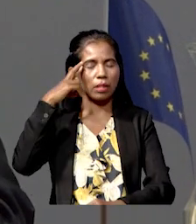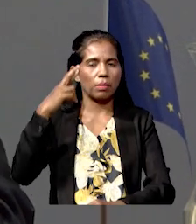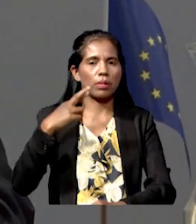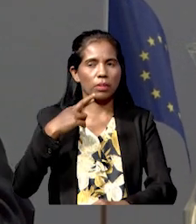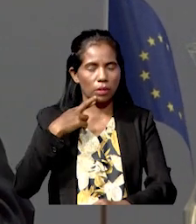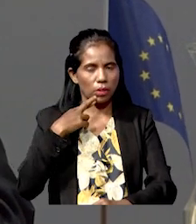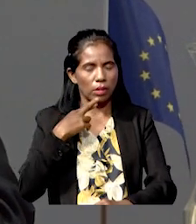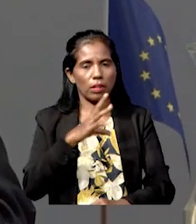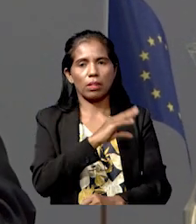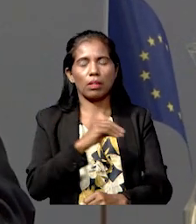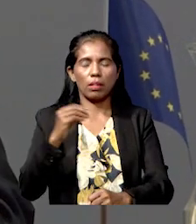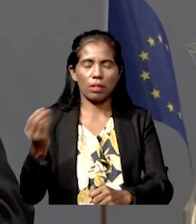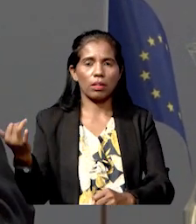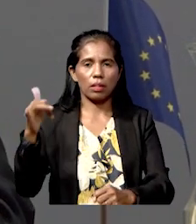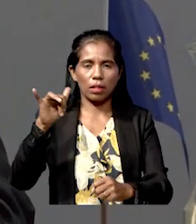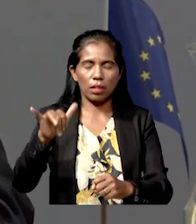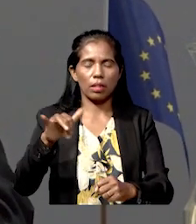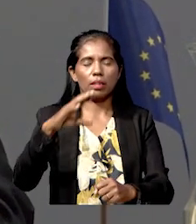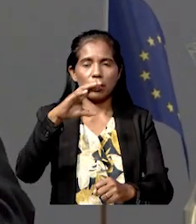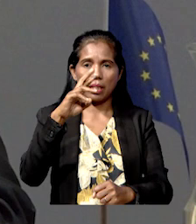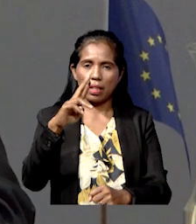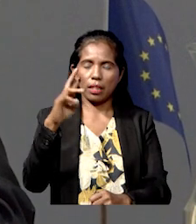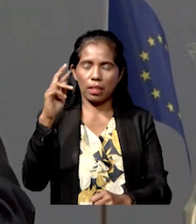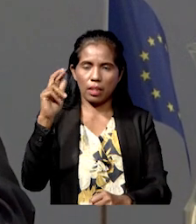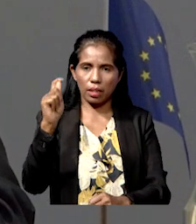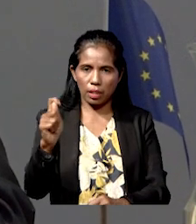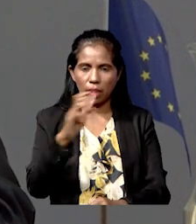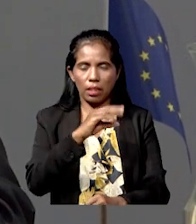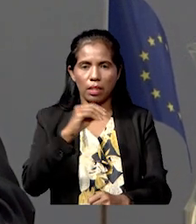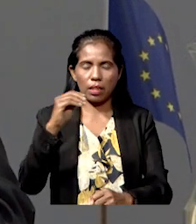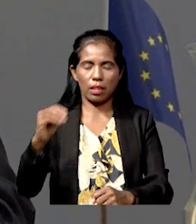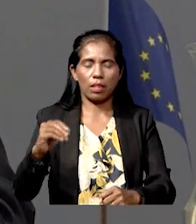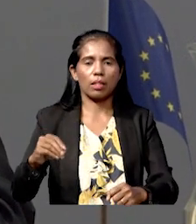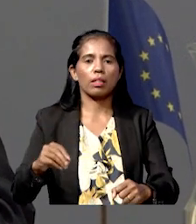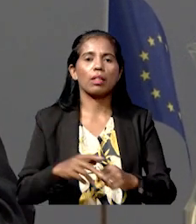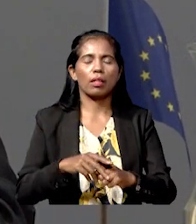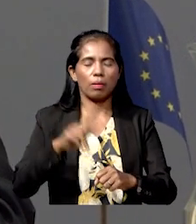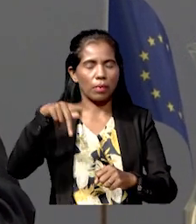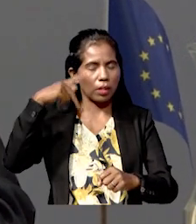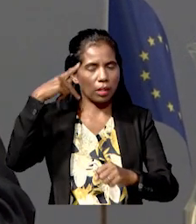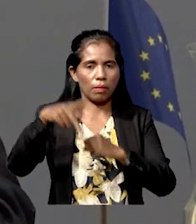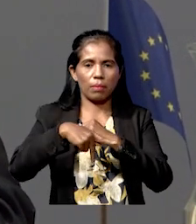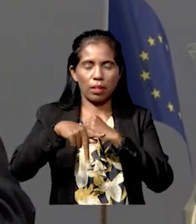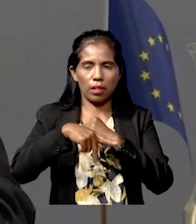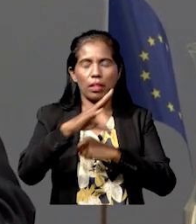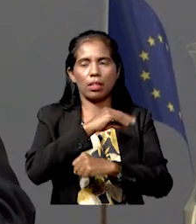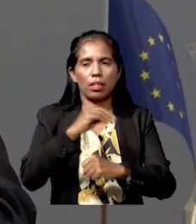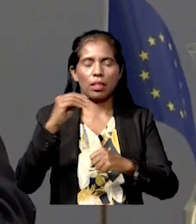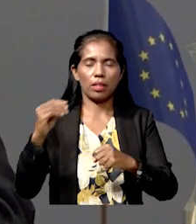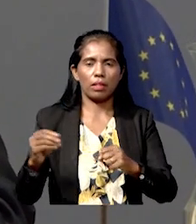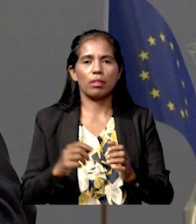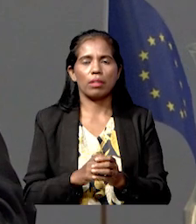by CNRT and a broad alliance of political parties, focused mostly on the